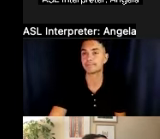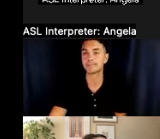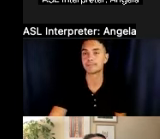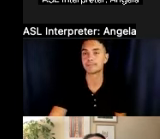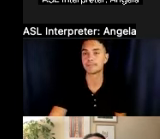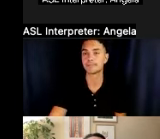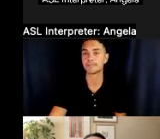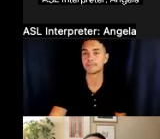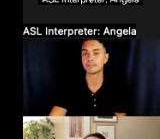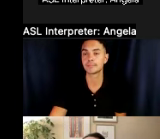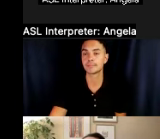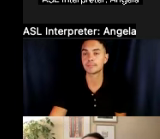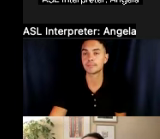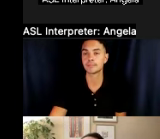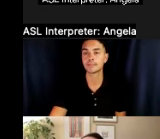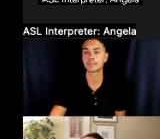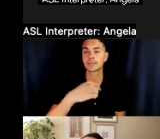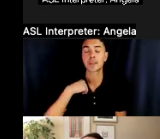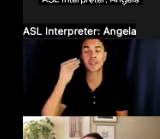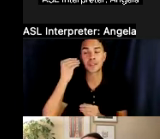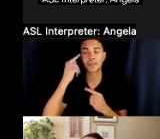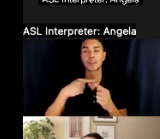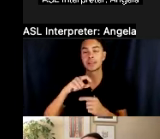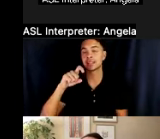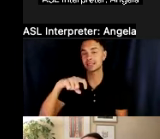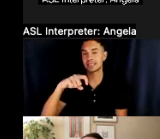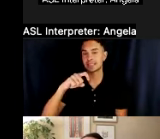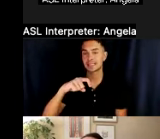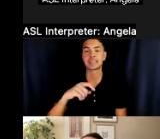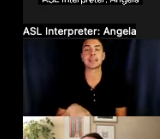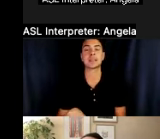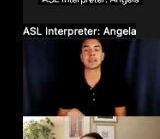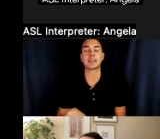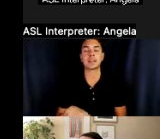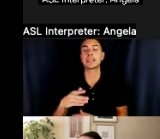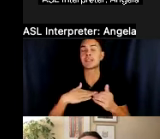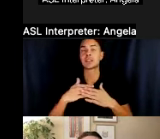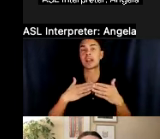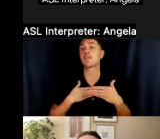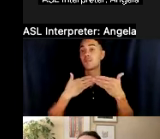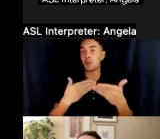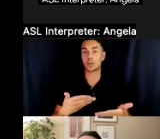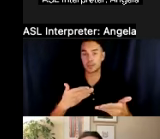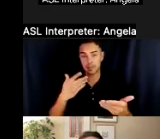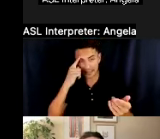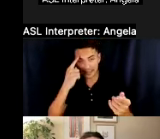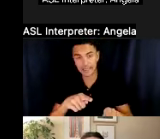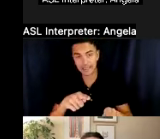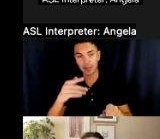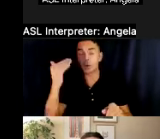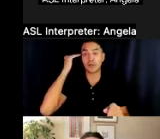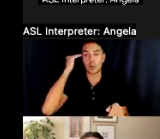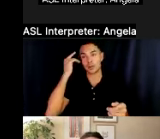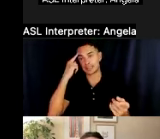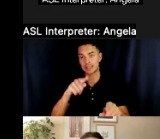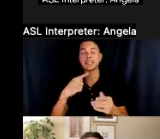I was thinking of the needs during the time even of informed consent, when someone is in the moment. And